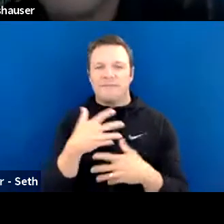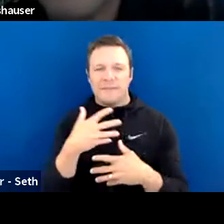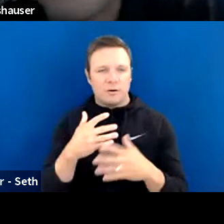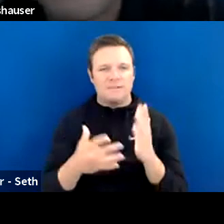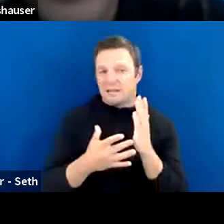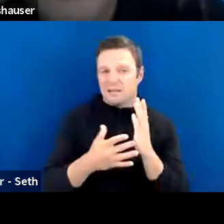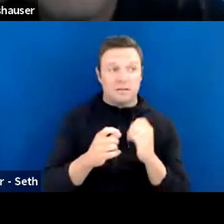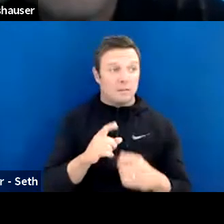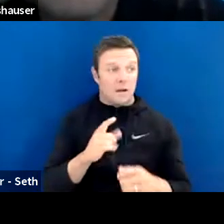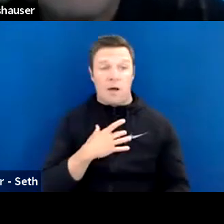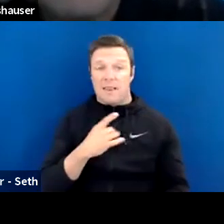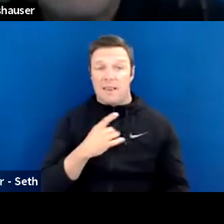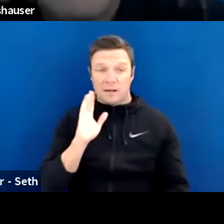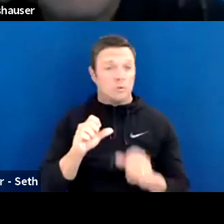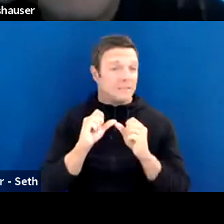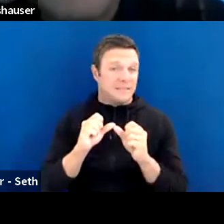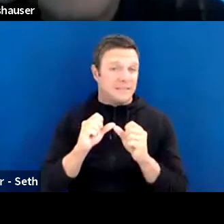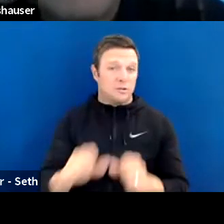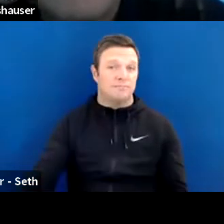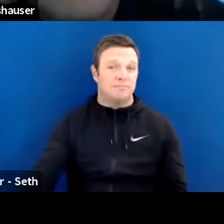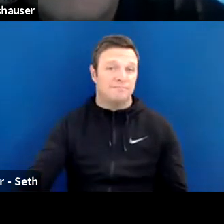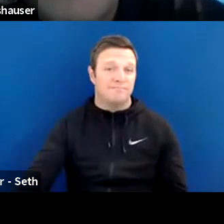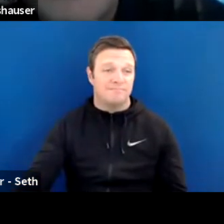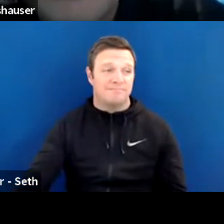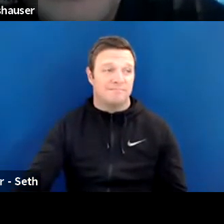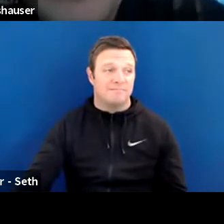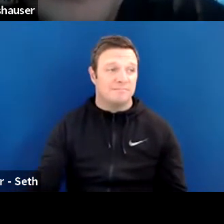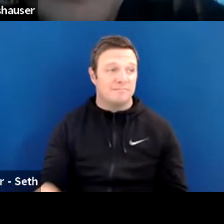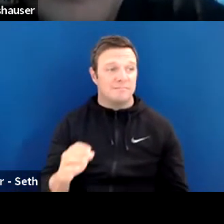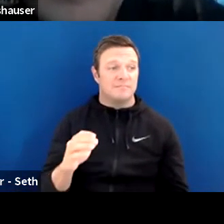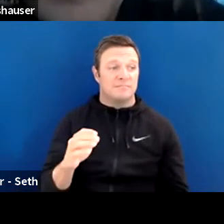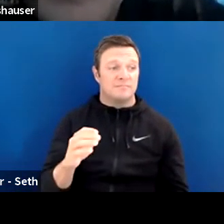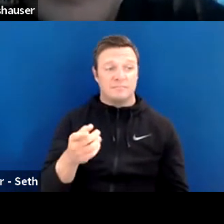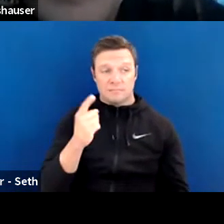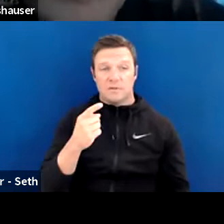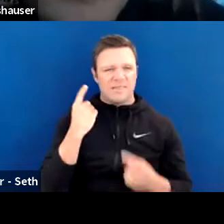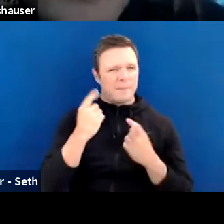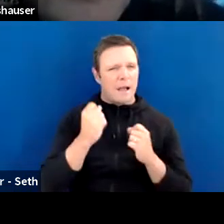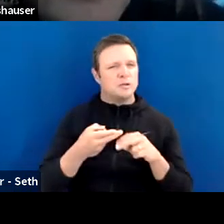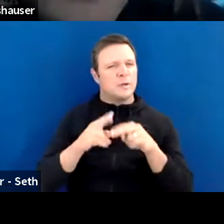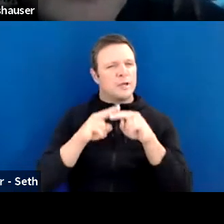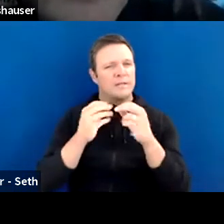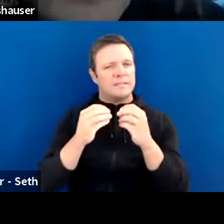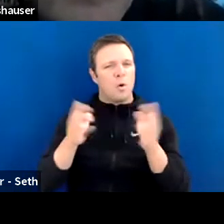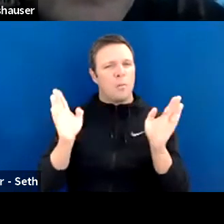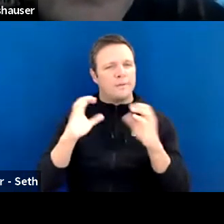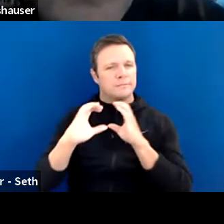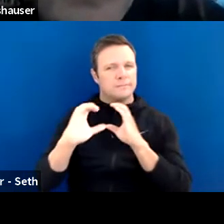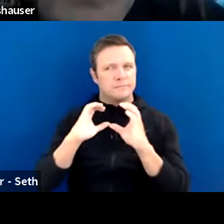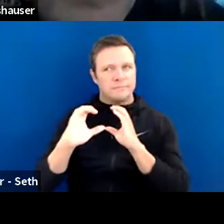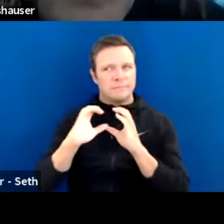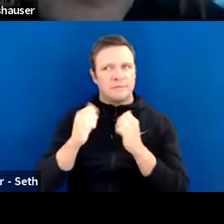and I will continue to do. One thing I want to say to everybody that's thinking about how to increase the communication,